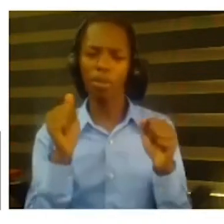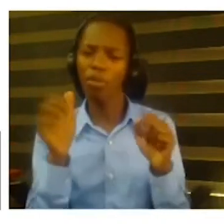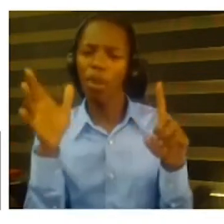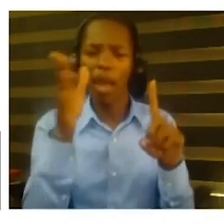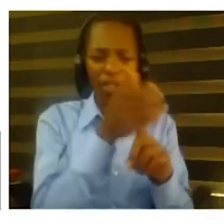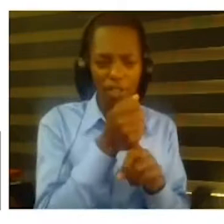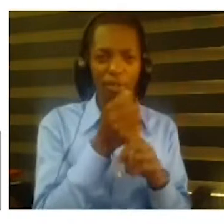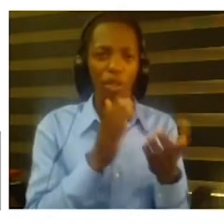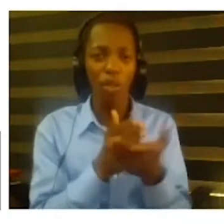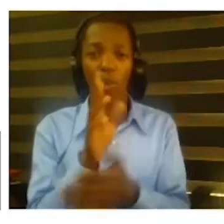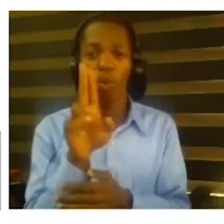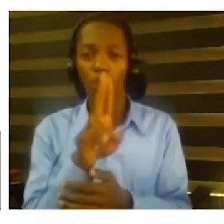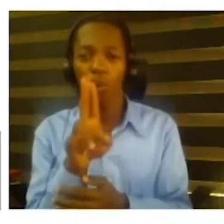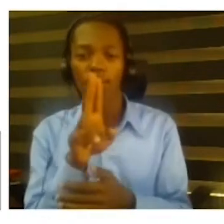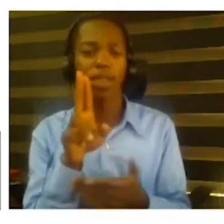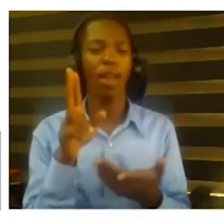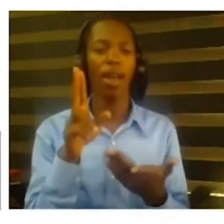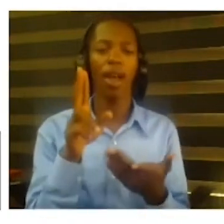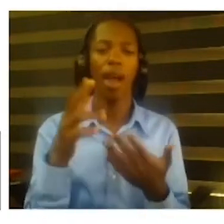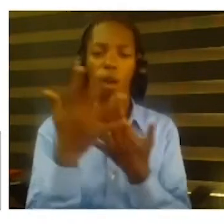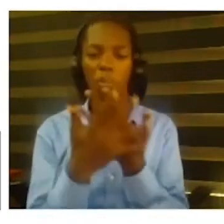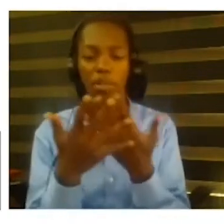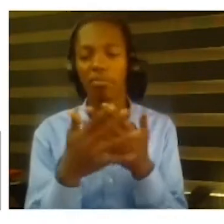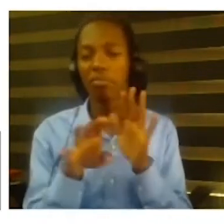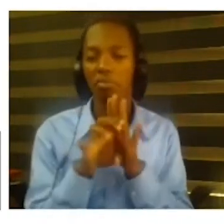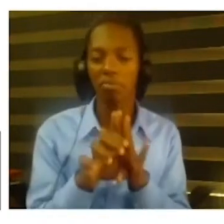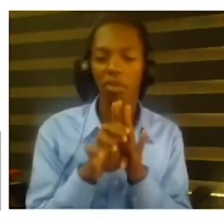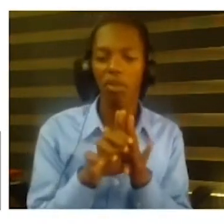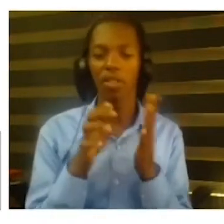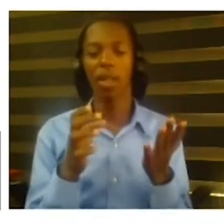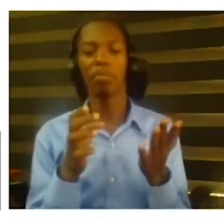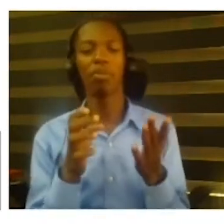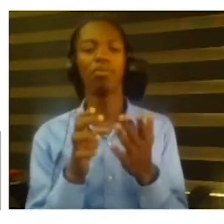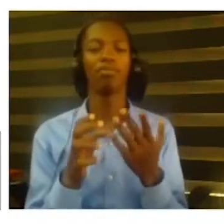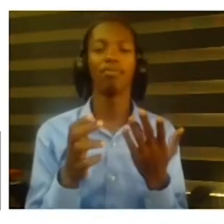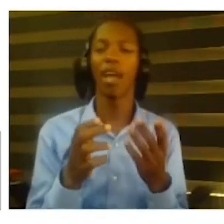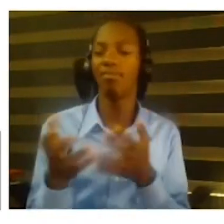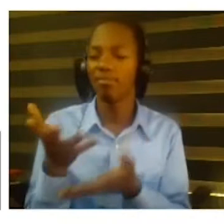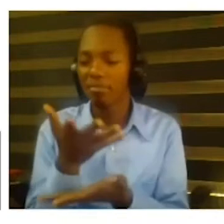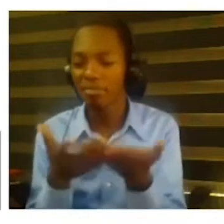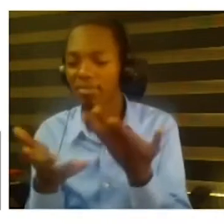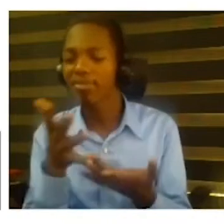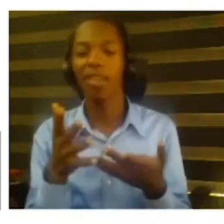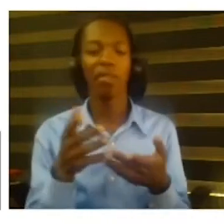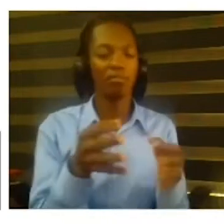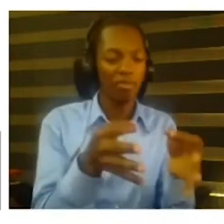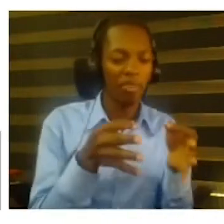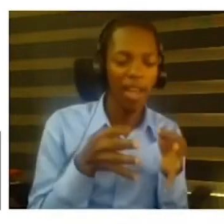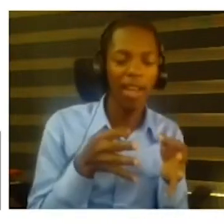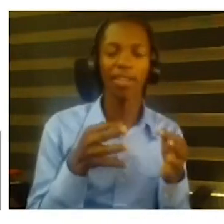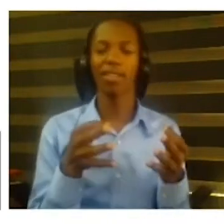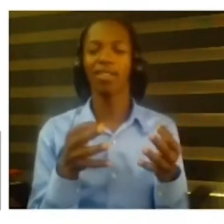computer. Things like keeping in touch with others, handling finances, online shopping, reading,